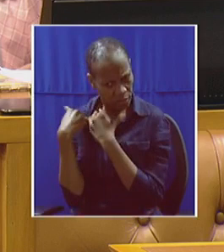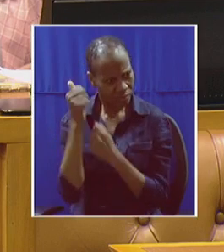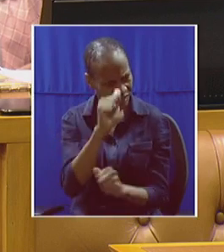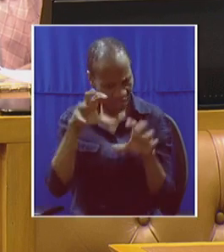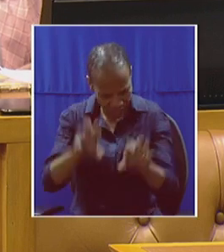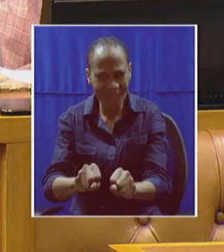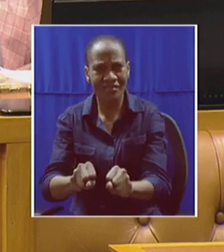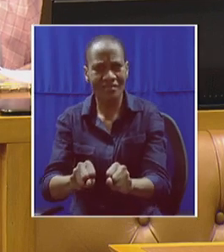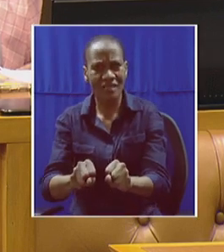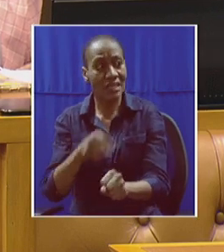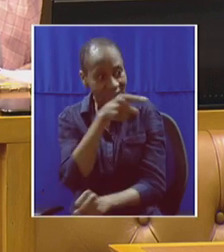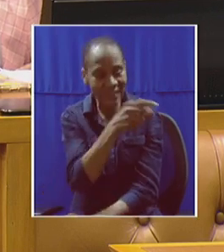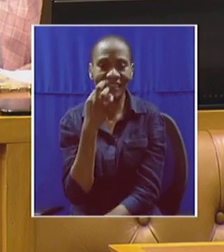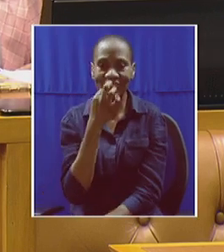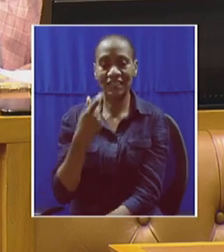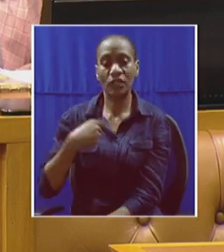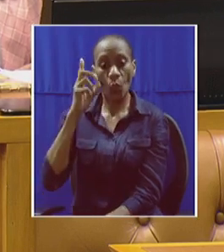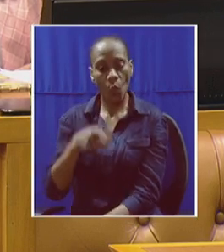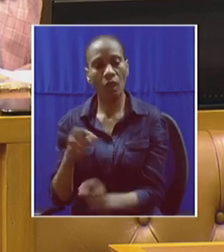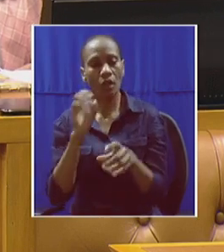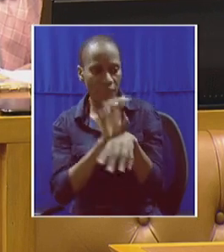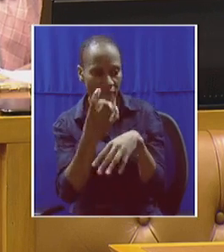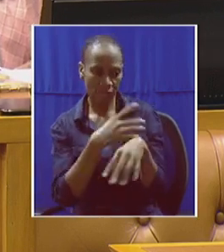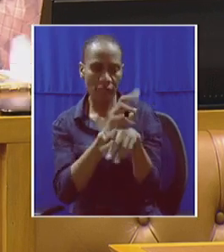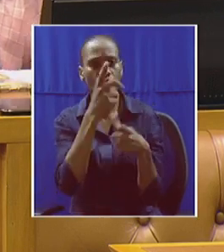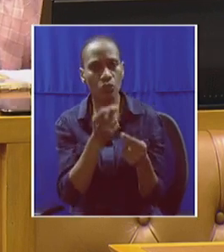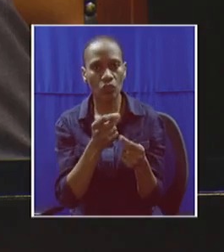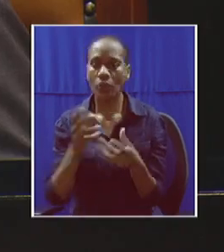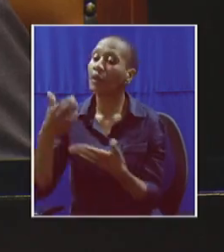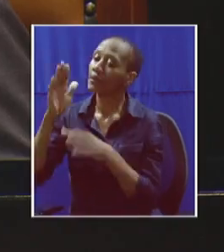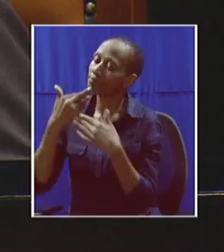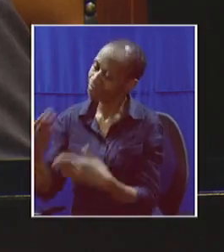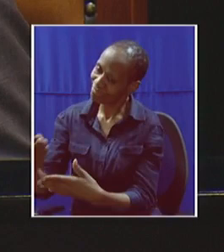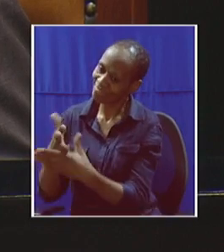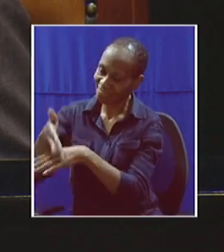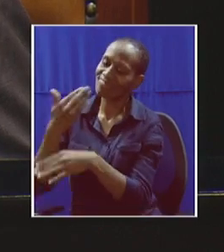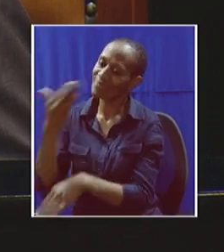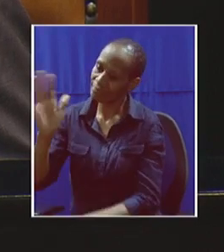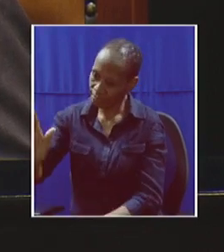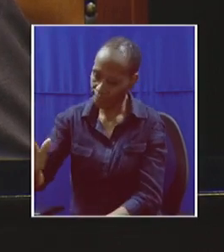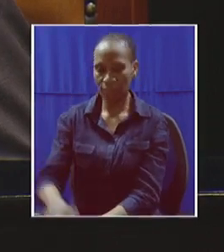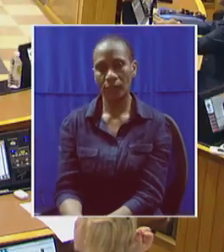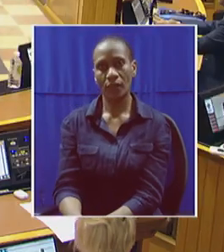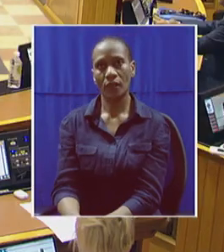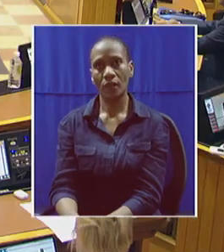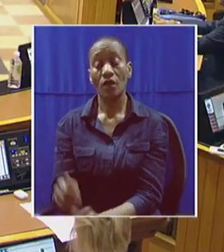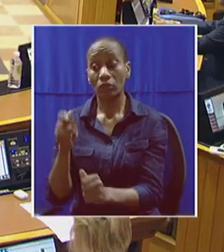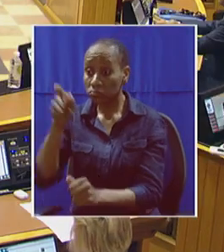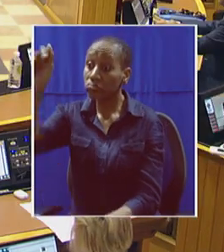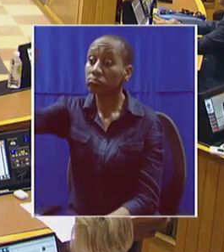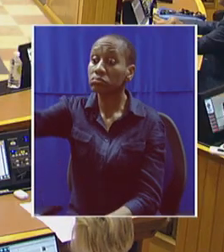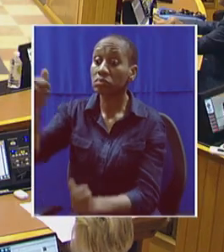taking it upon herself to consult thank you honorable deputy chief morong is is there followup